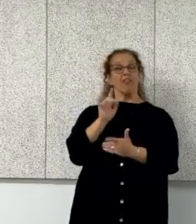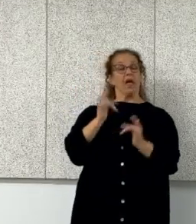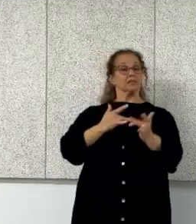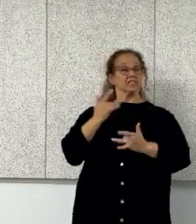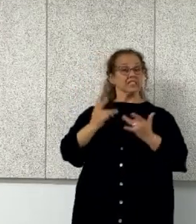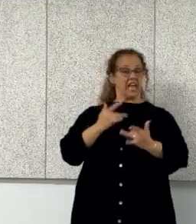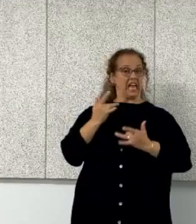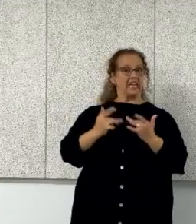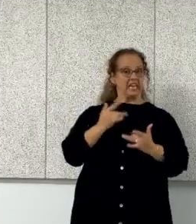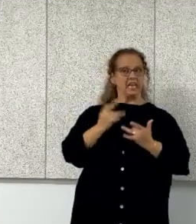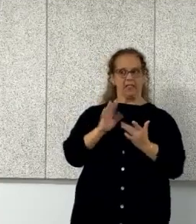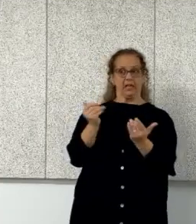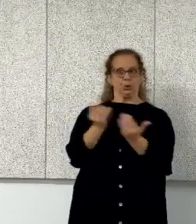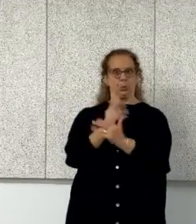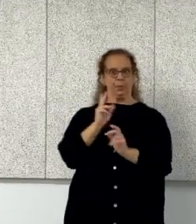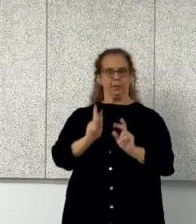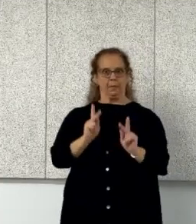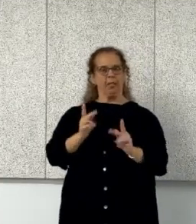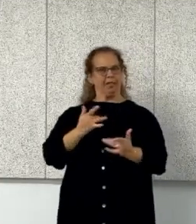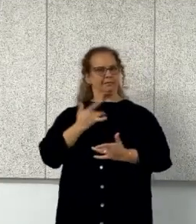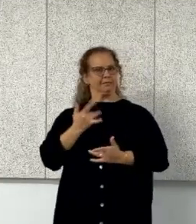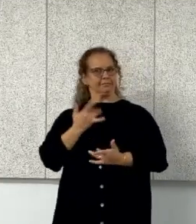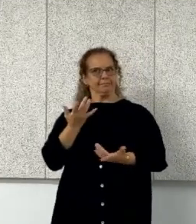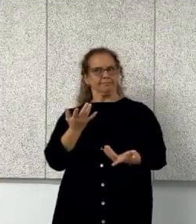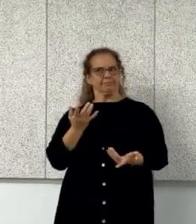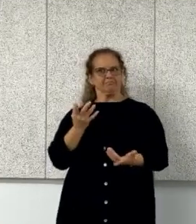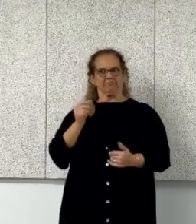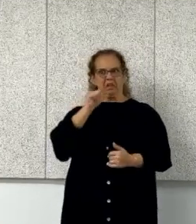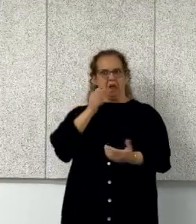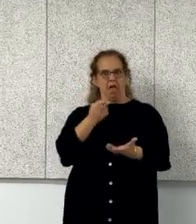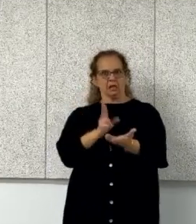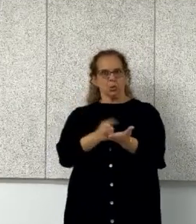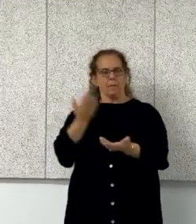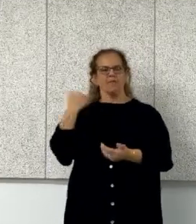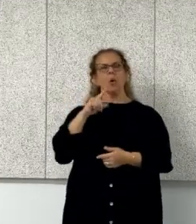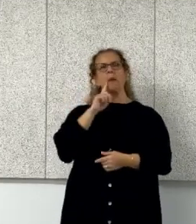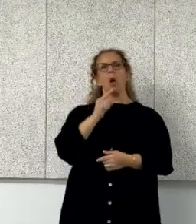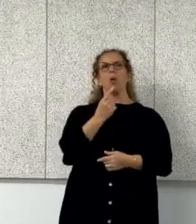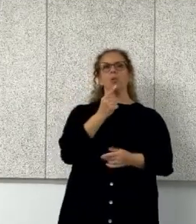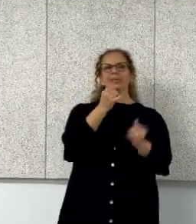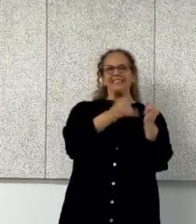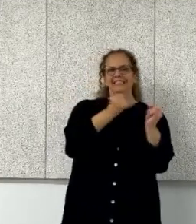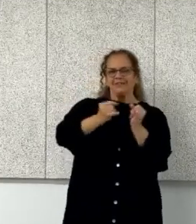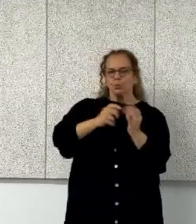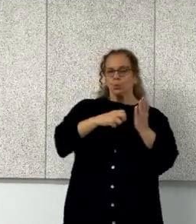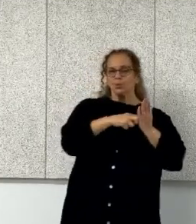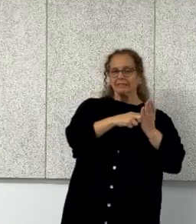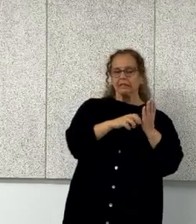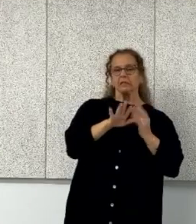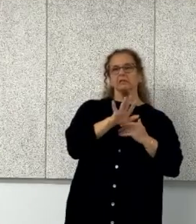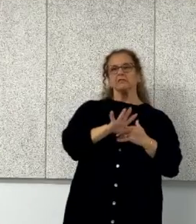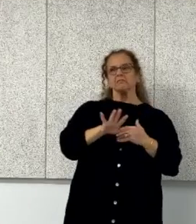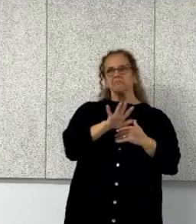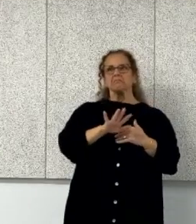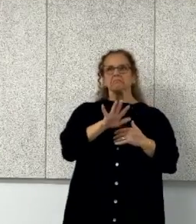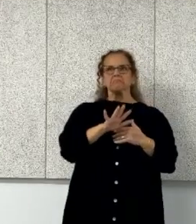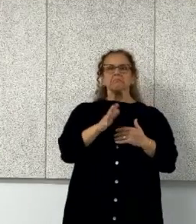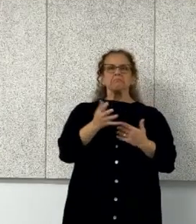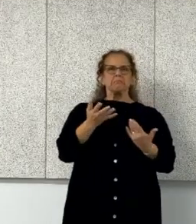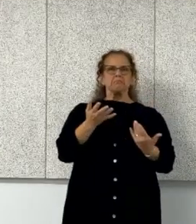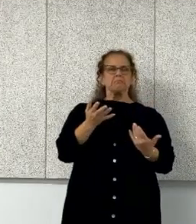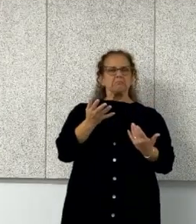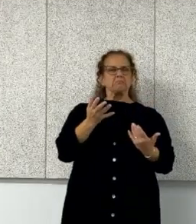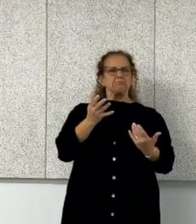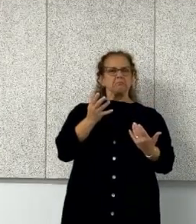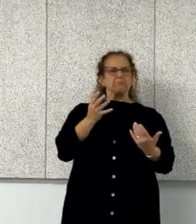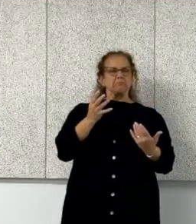of subs are new people who have not subscribed before. Looking at single tickets, about 50% on average of single ticket buyers were new to